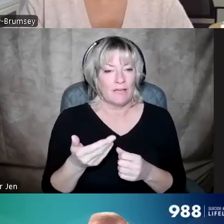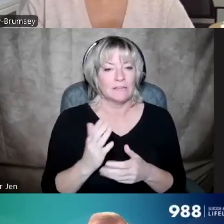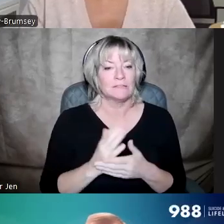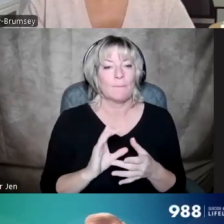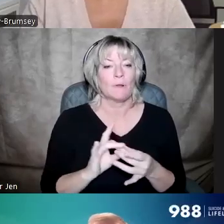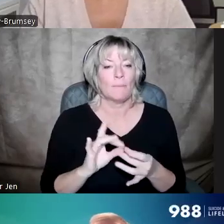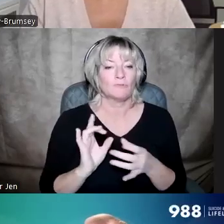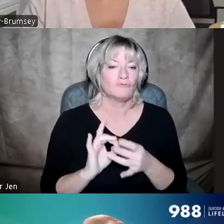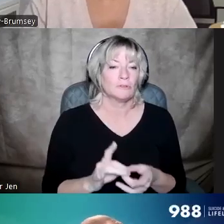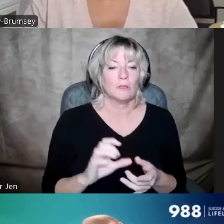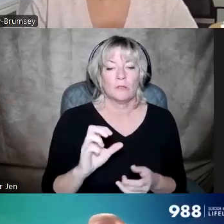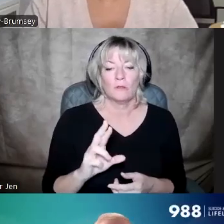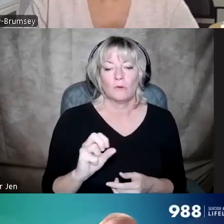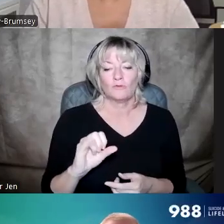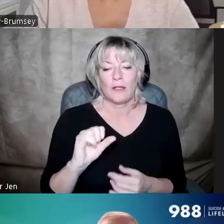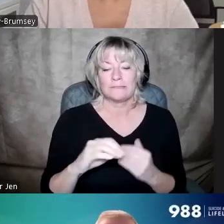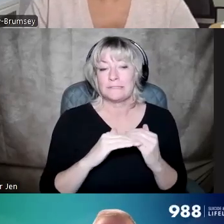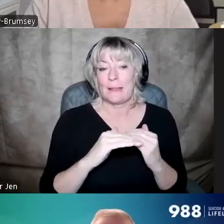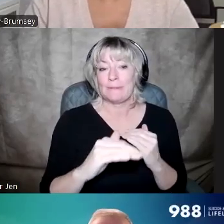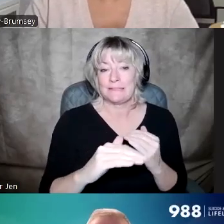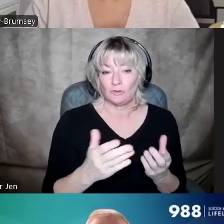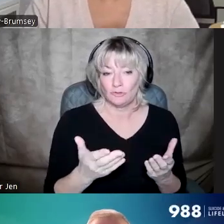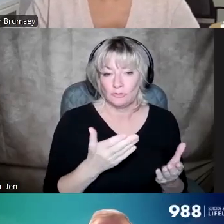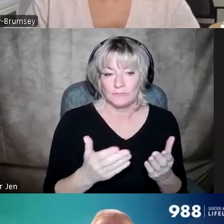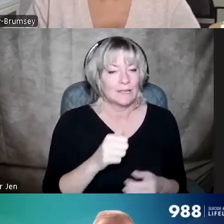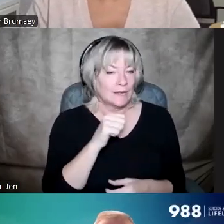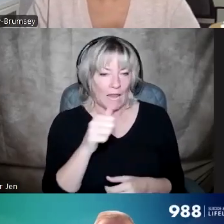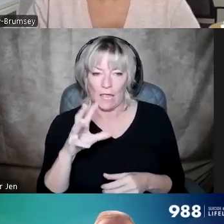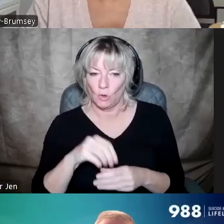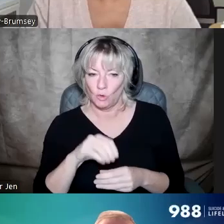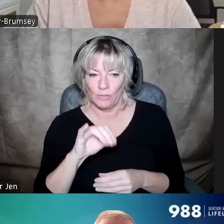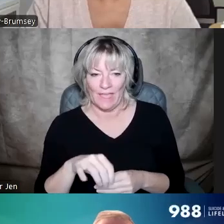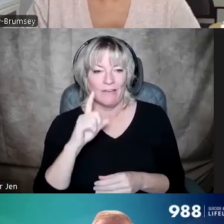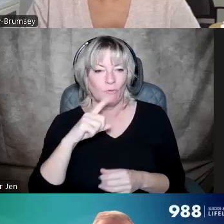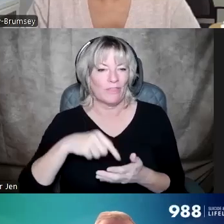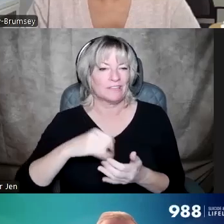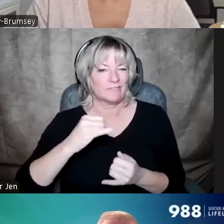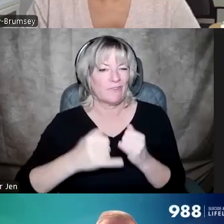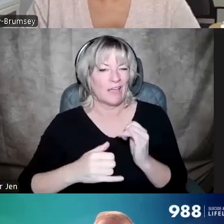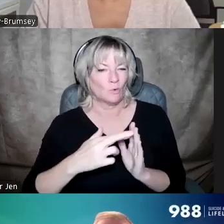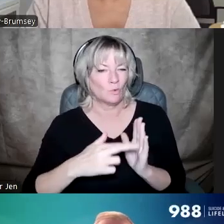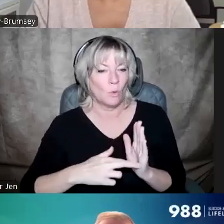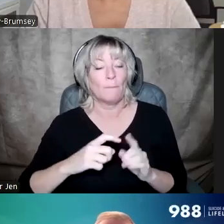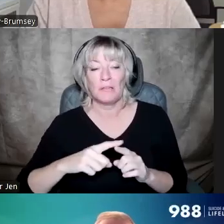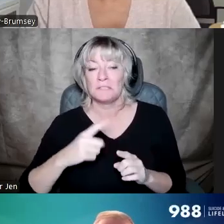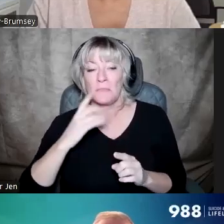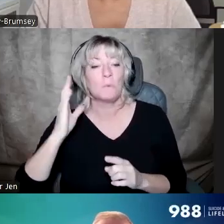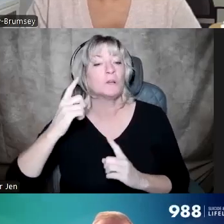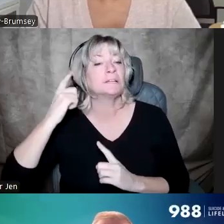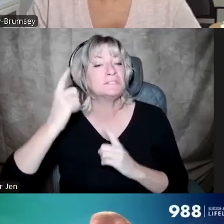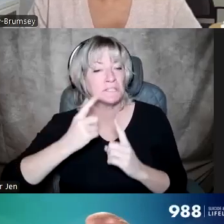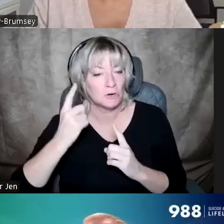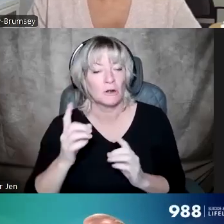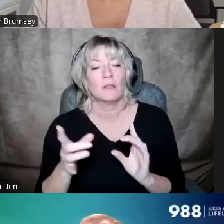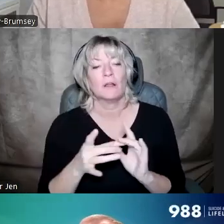to crisis stabilization services. They did not include that in this final rule, but did say that they would consider those comments